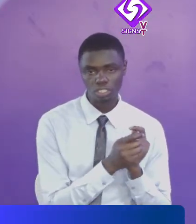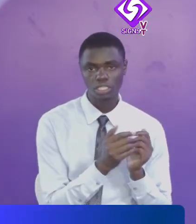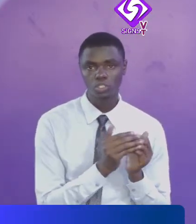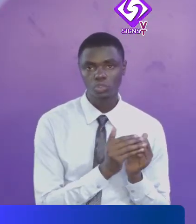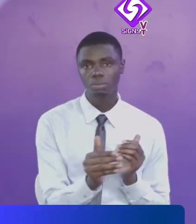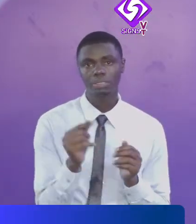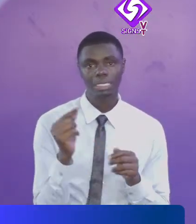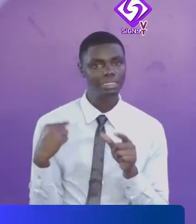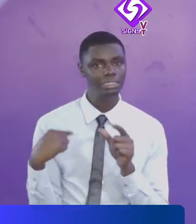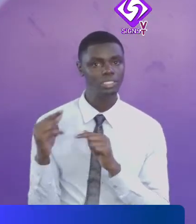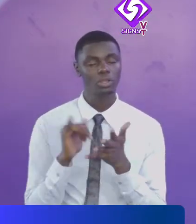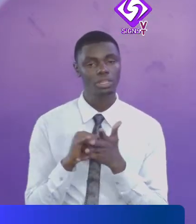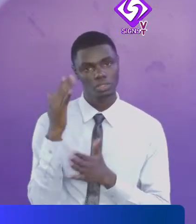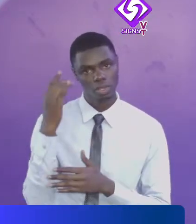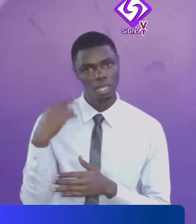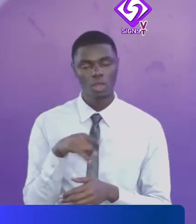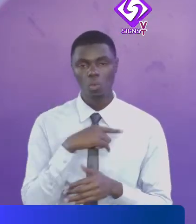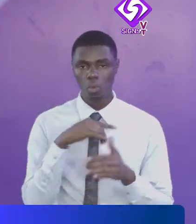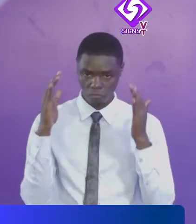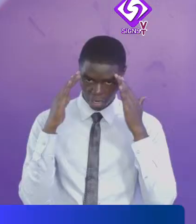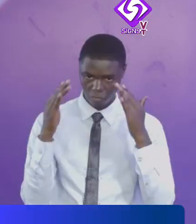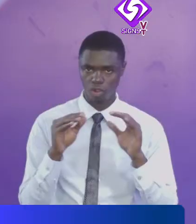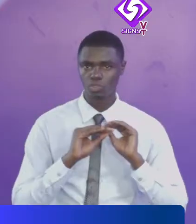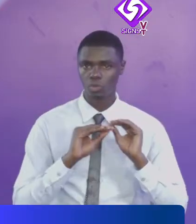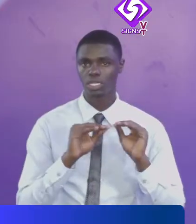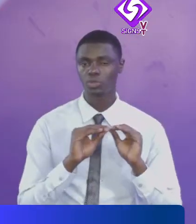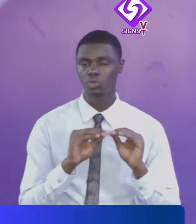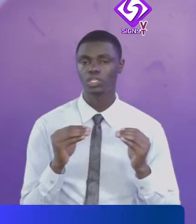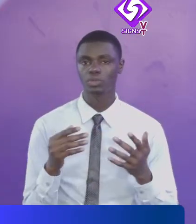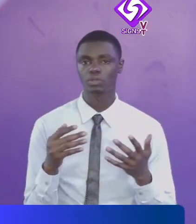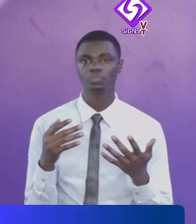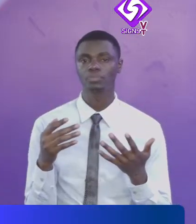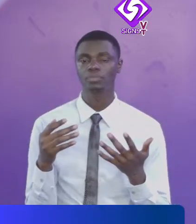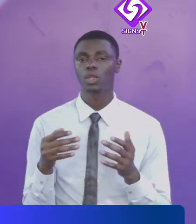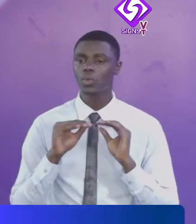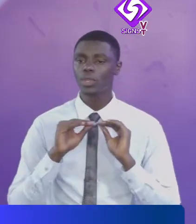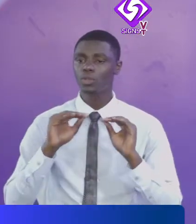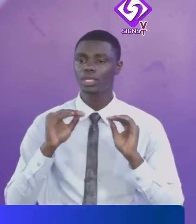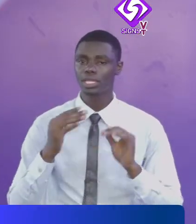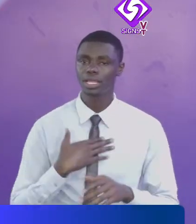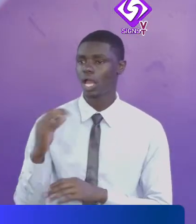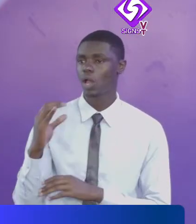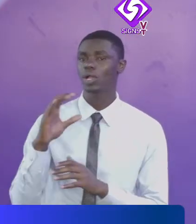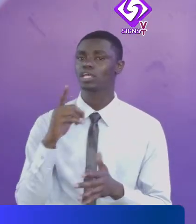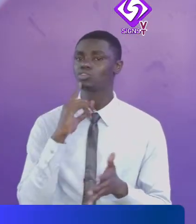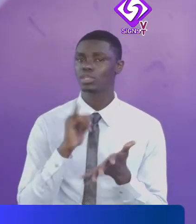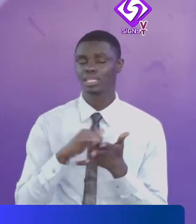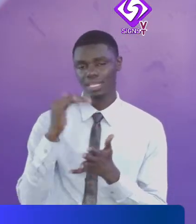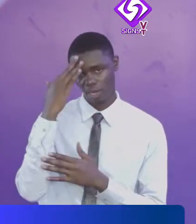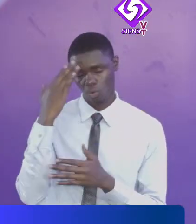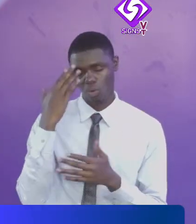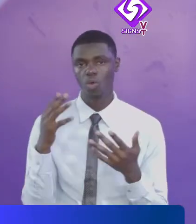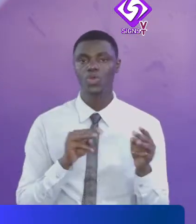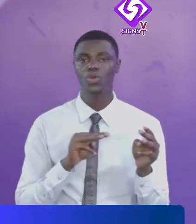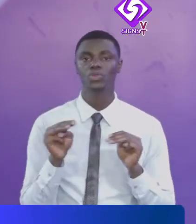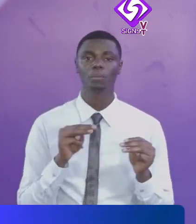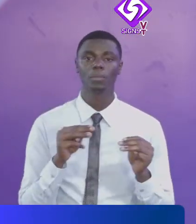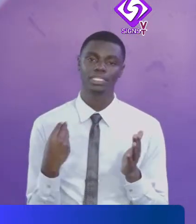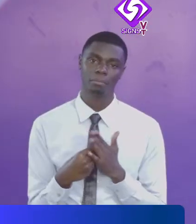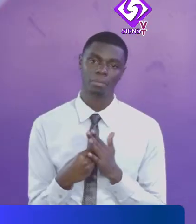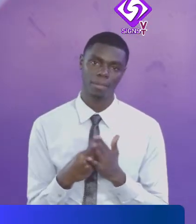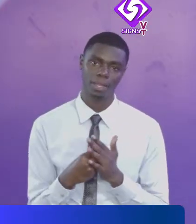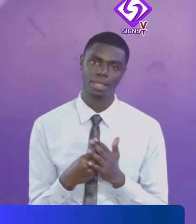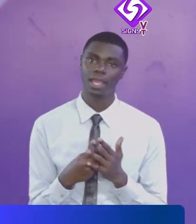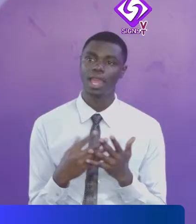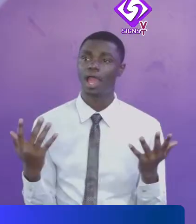why we are very keen for education purposes, to educate the audience, to educate our clients, so they know how to manage their financial assets. And where they